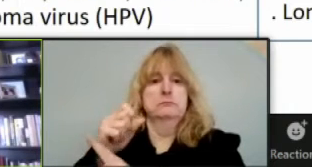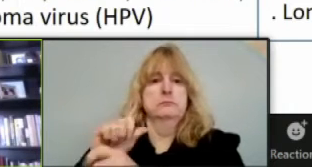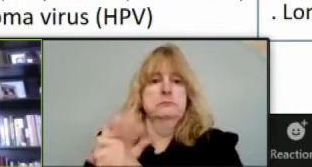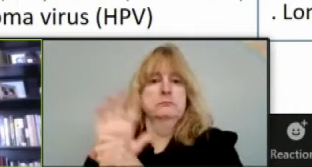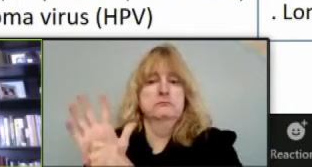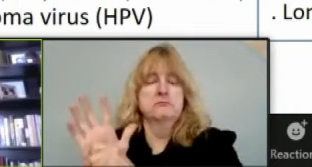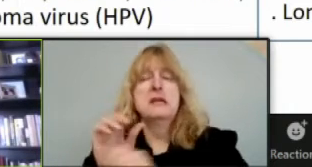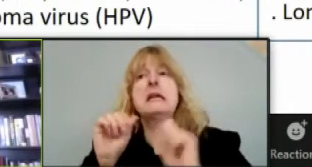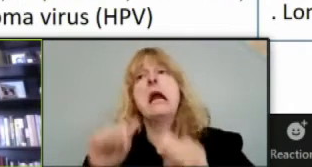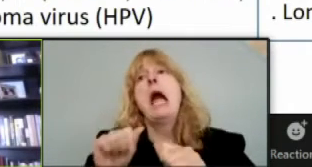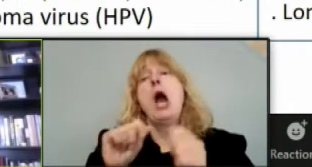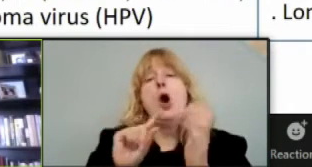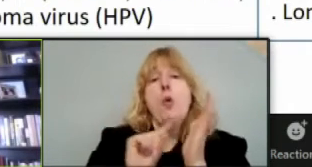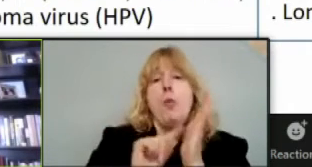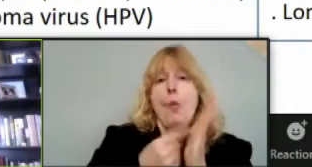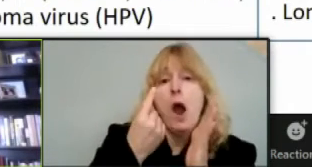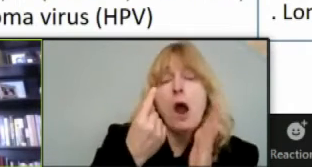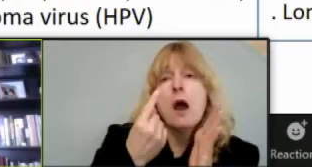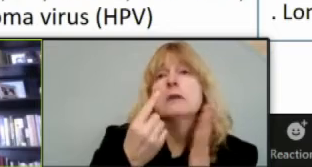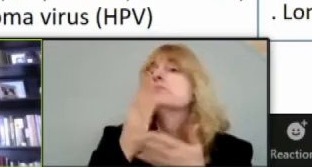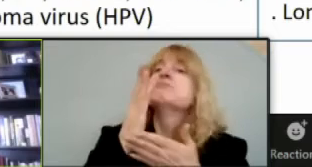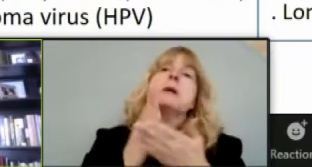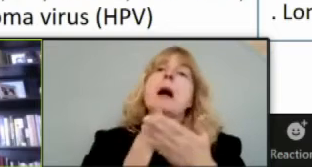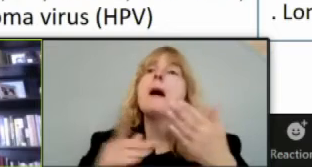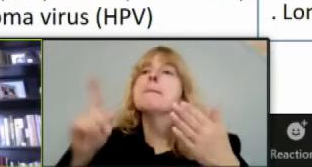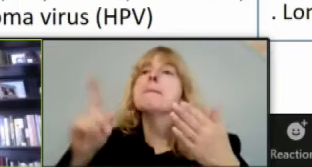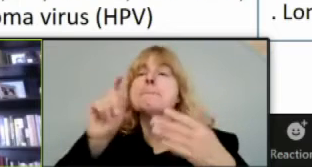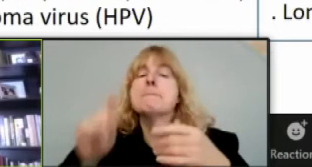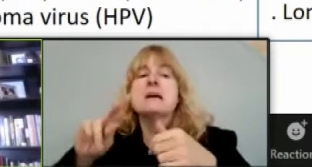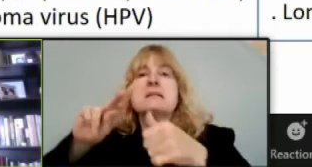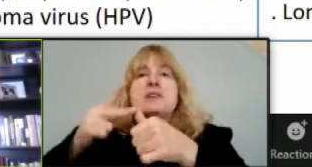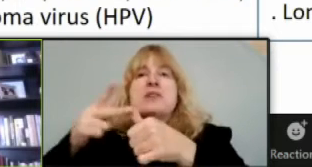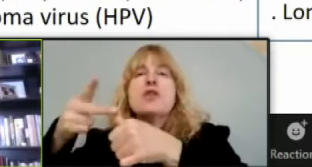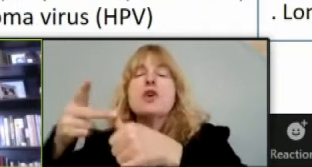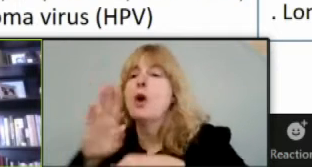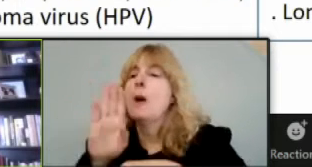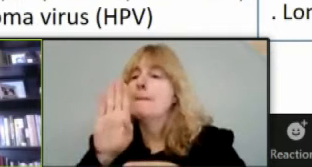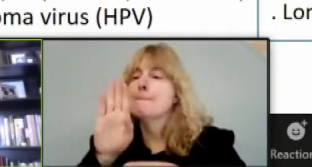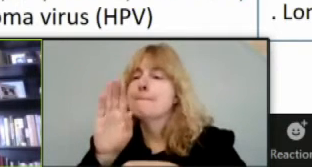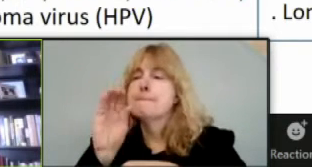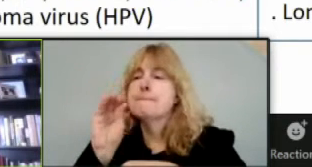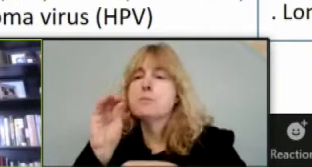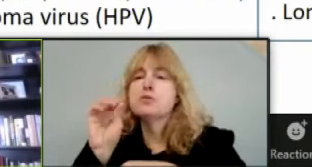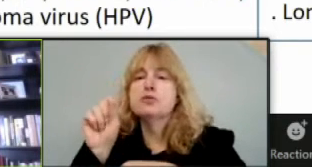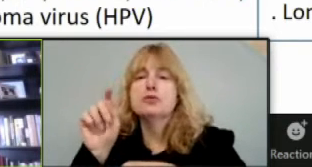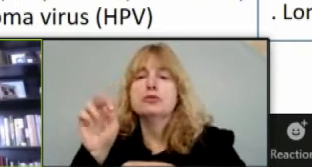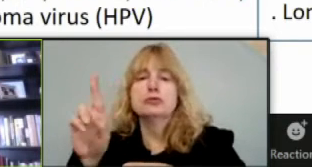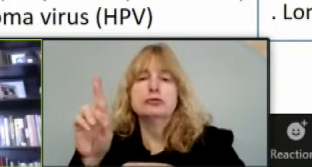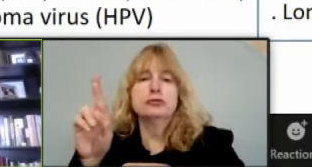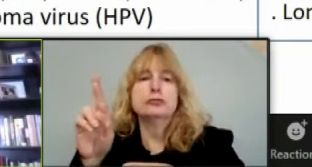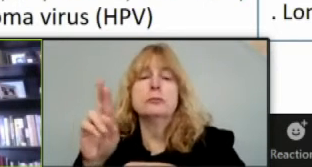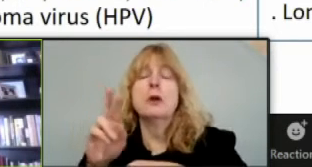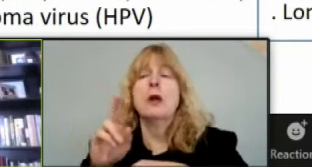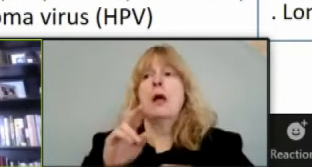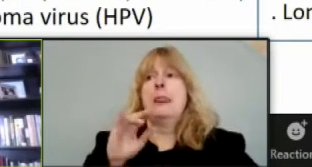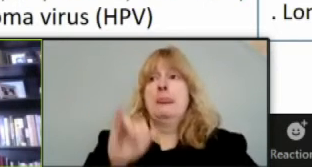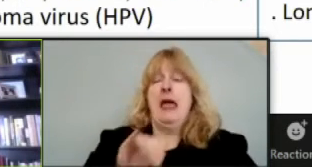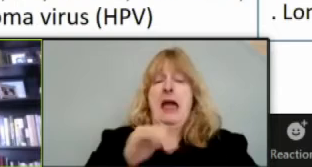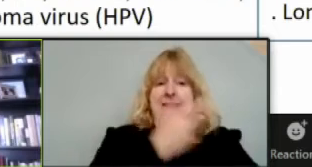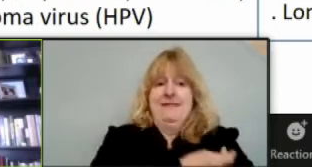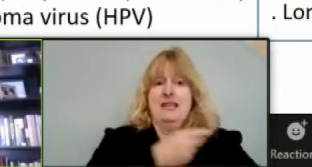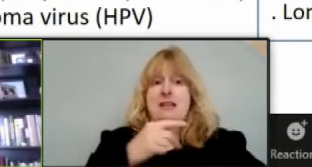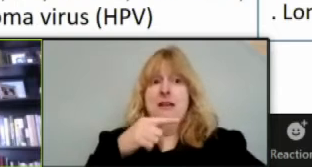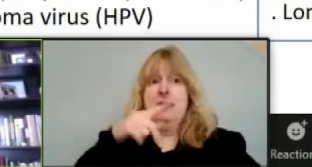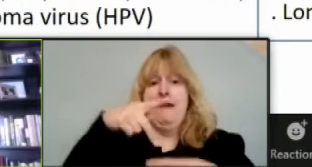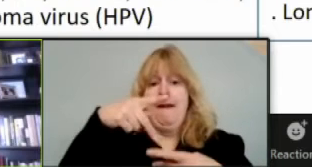for some, they require multiple or booster shots. The two vaccines we're talking about require 2 shots. They